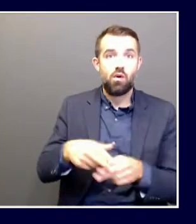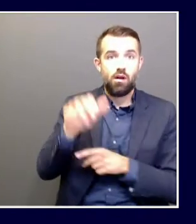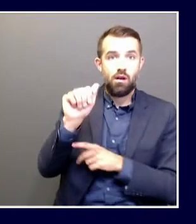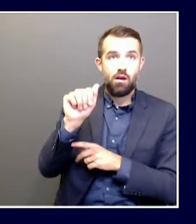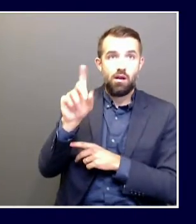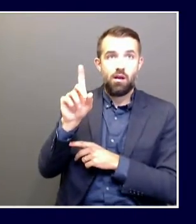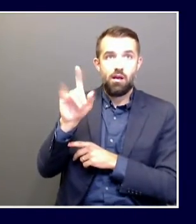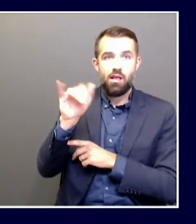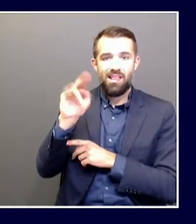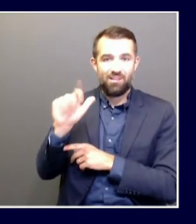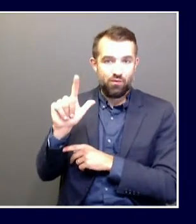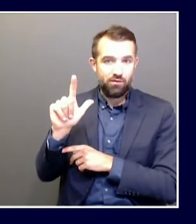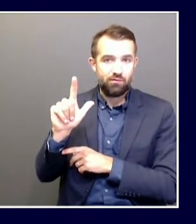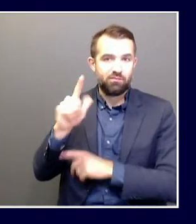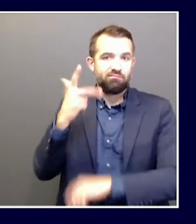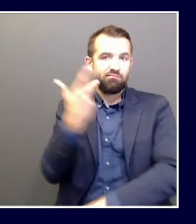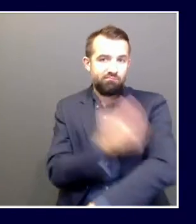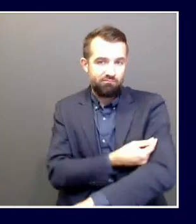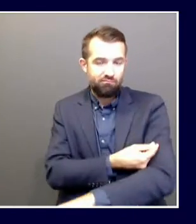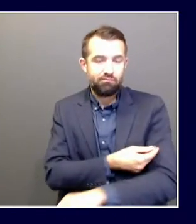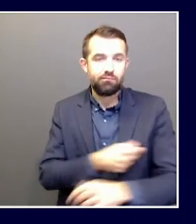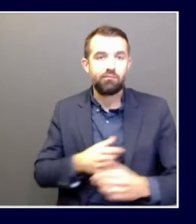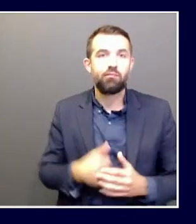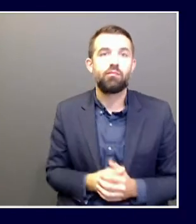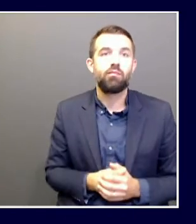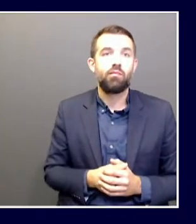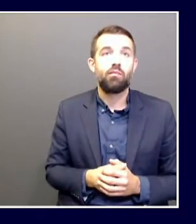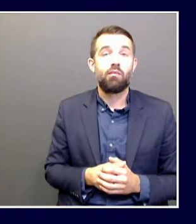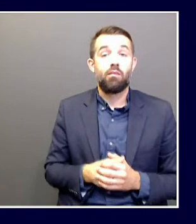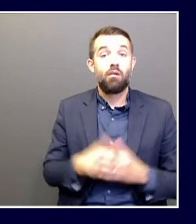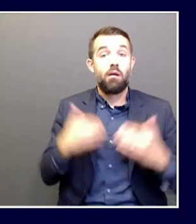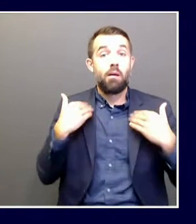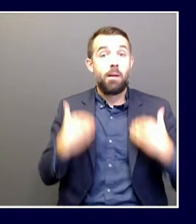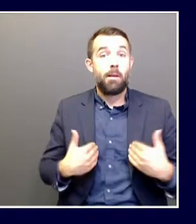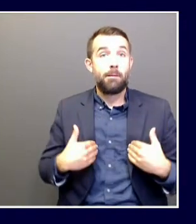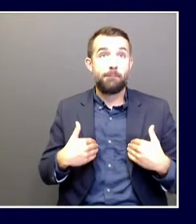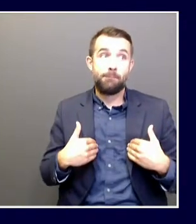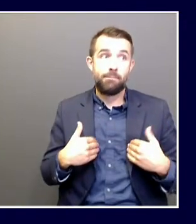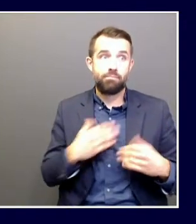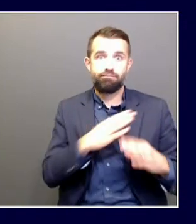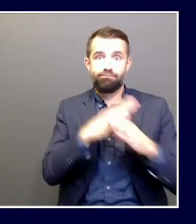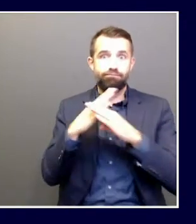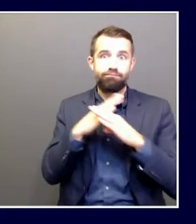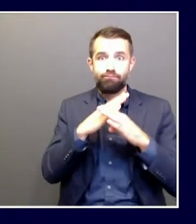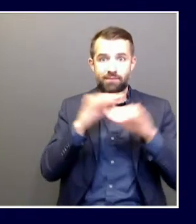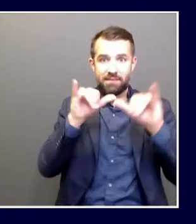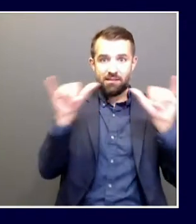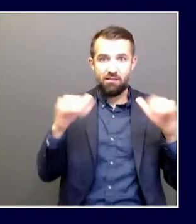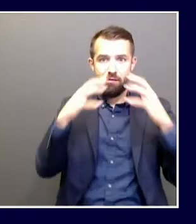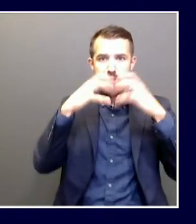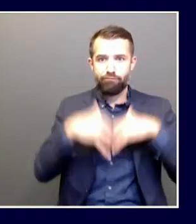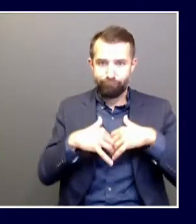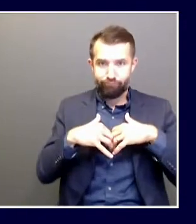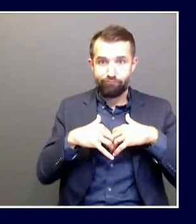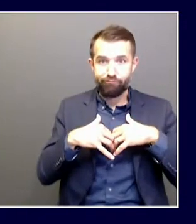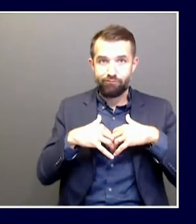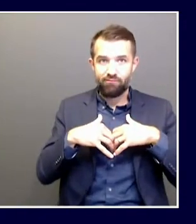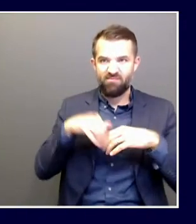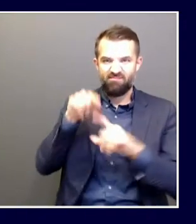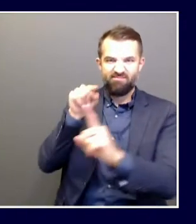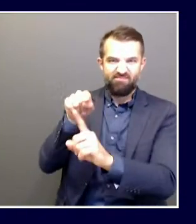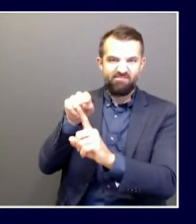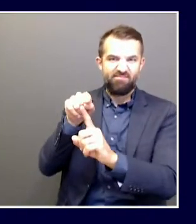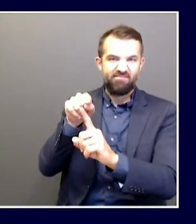additional doses for people who are immunocompromised. But Dr. Shah, I'll turn back over to you to see what I missed. Sure. Thanks,